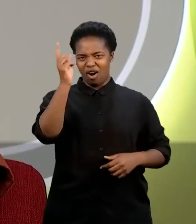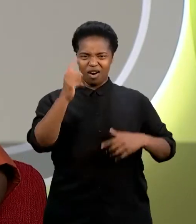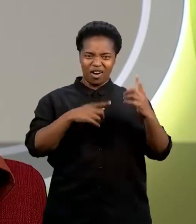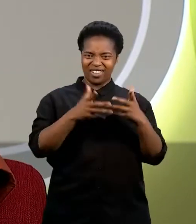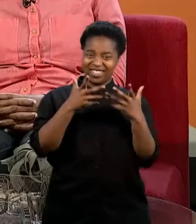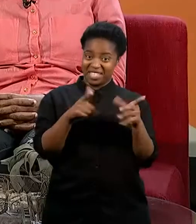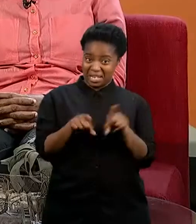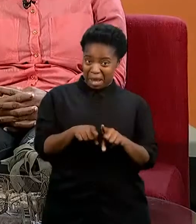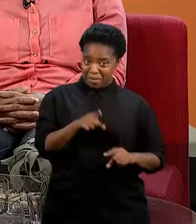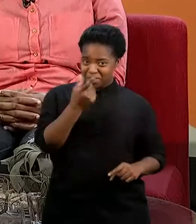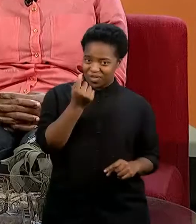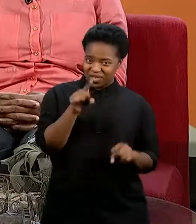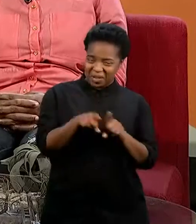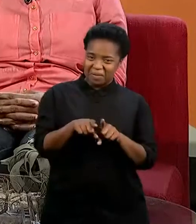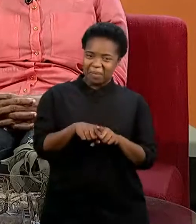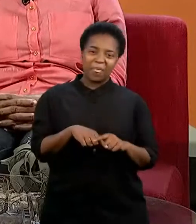suka nenzani?